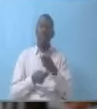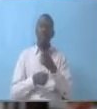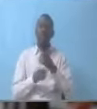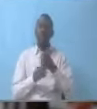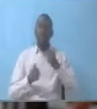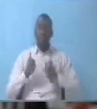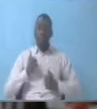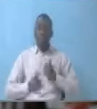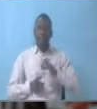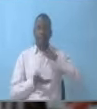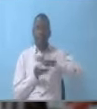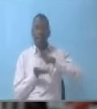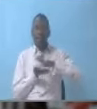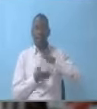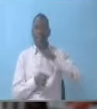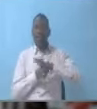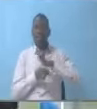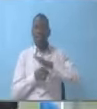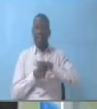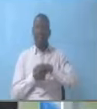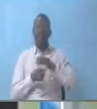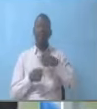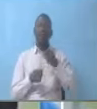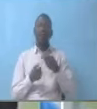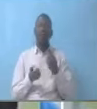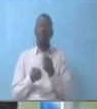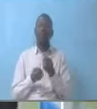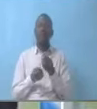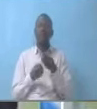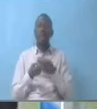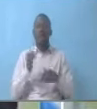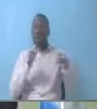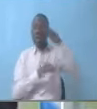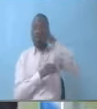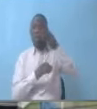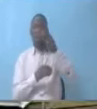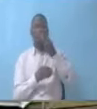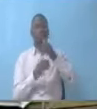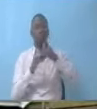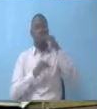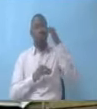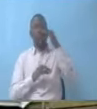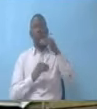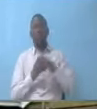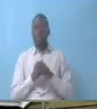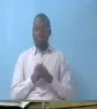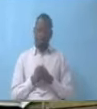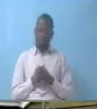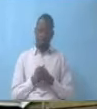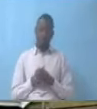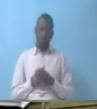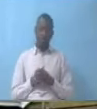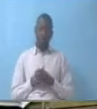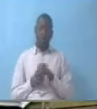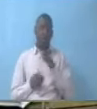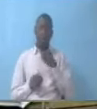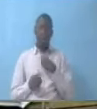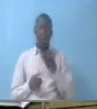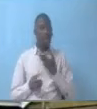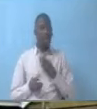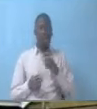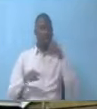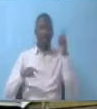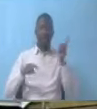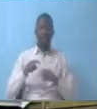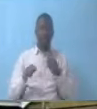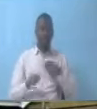tuumal né daf doon jaay ben poti mew lu wessu nak liñ tédal né mom lañ jëgé wara jaar. The conviction carries a fine. Nek na nak